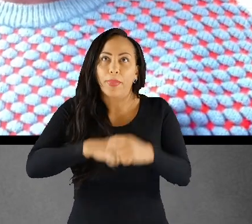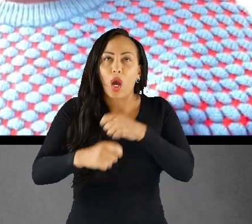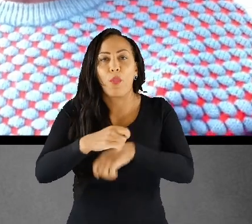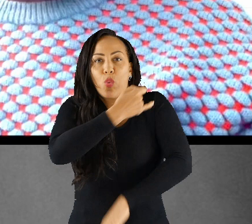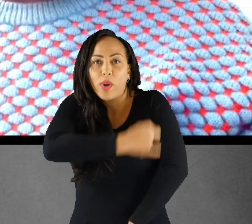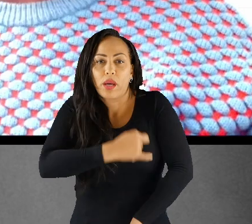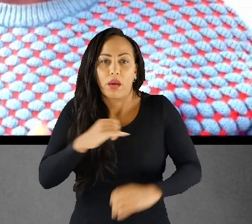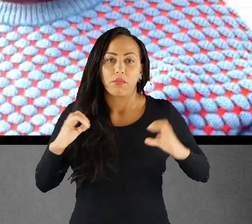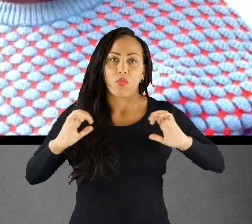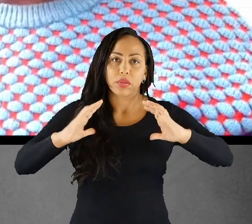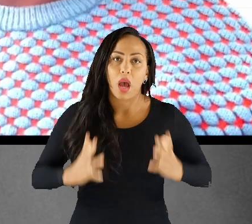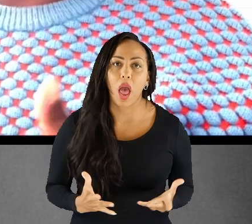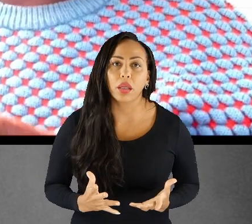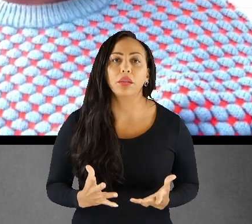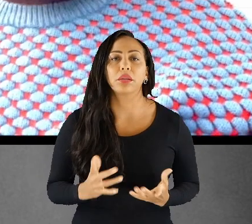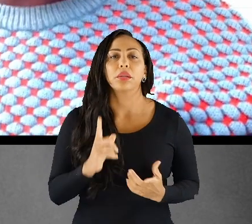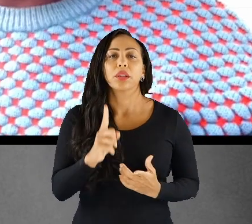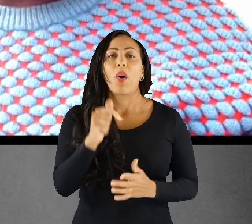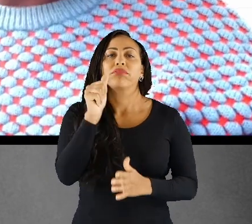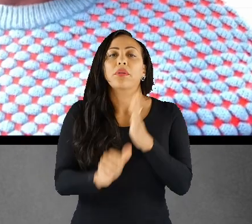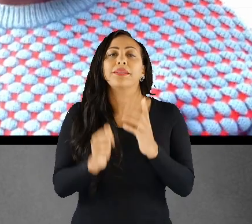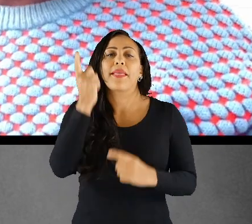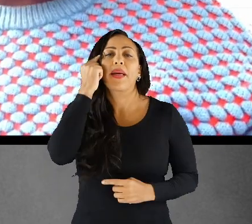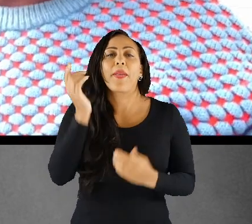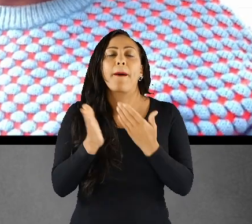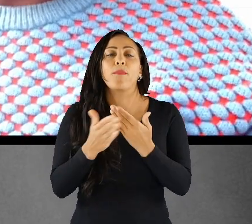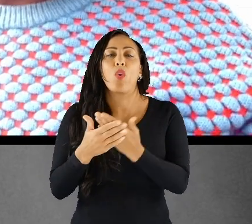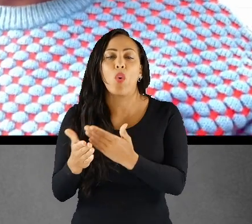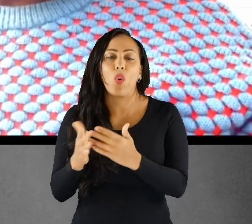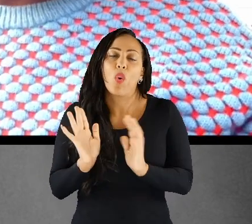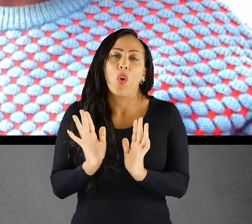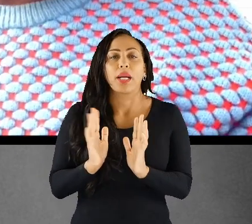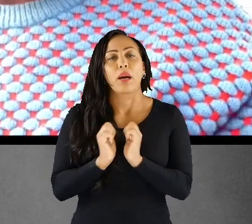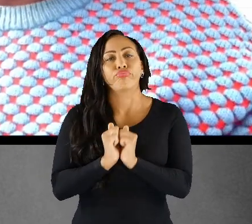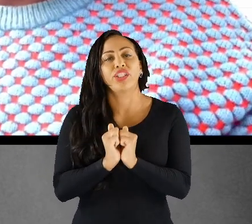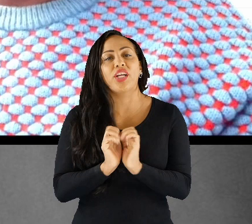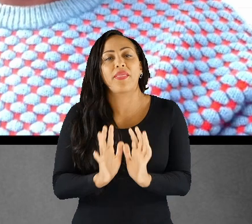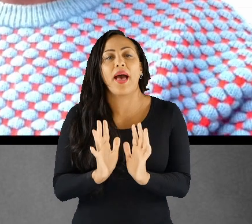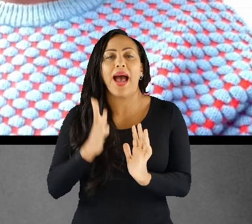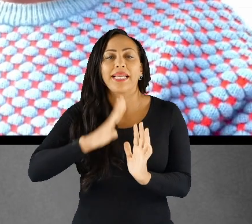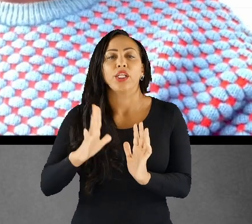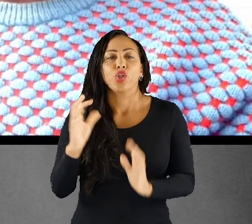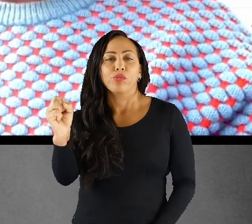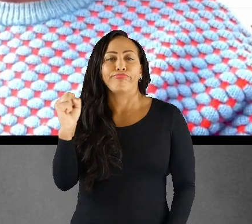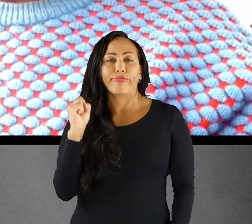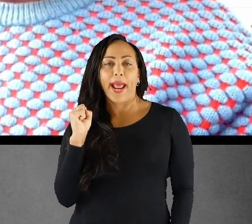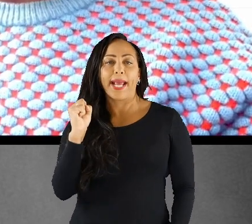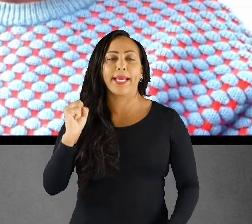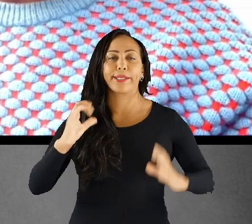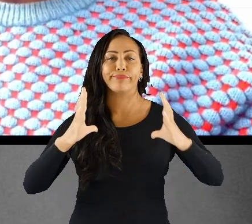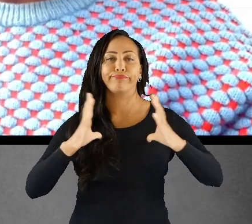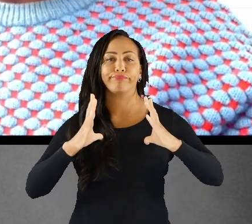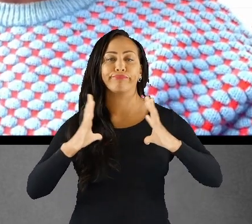important that I start thinking about that more and appreciating that you just need to take a break. Just take a break. Yeah. But is it quite